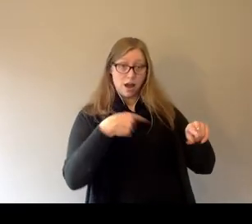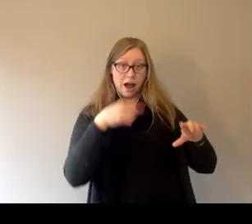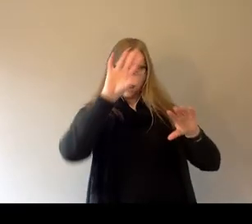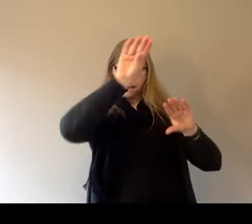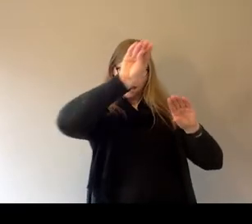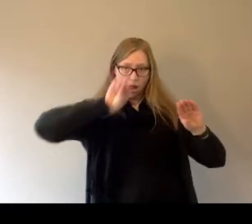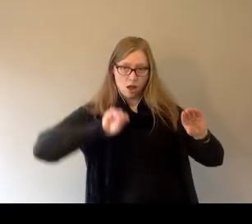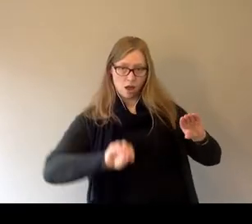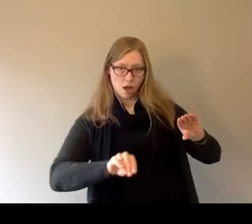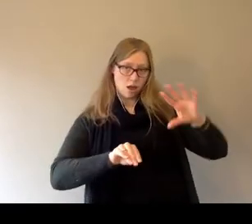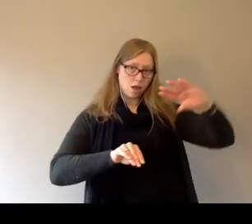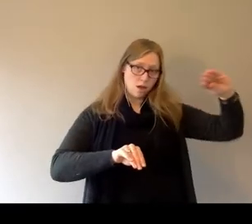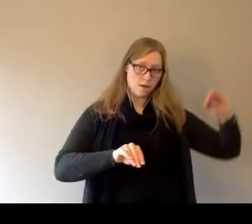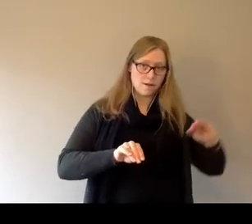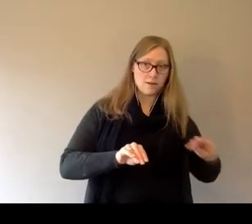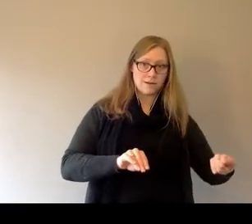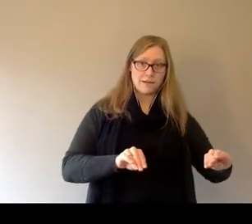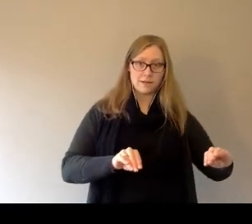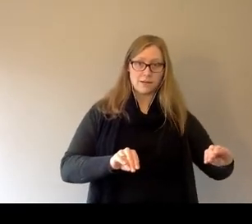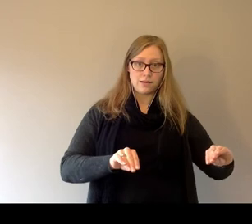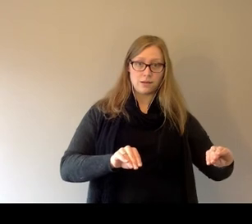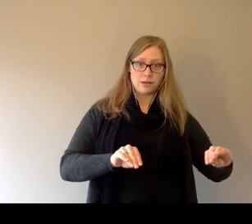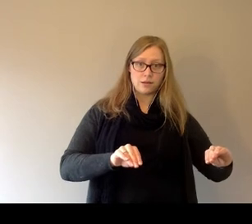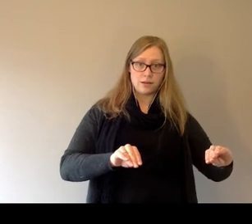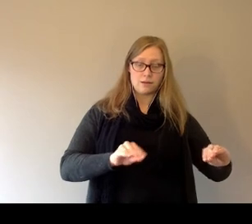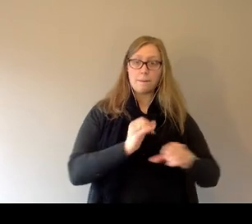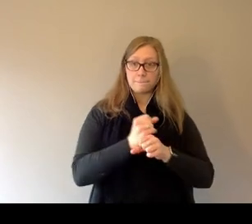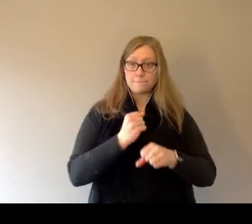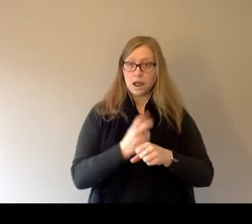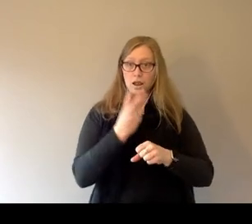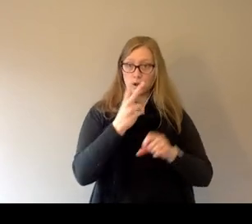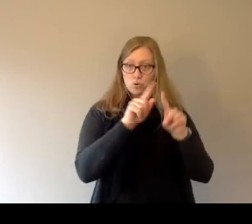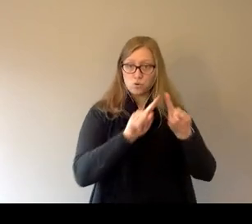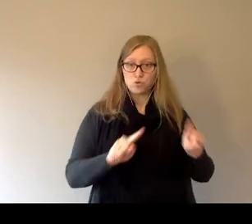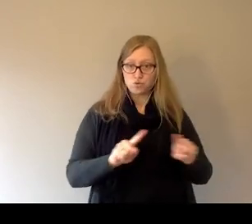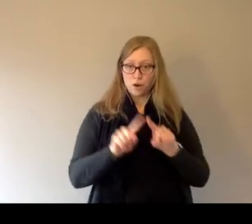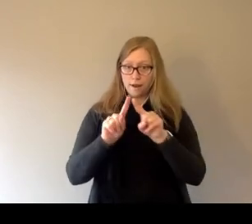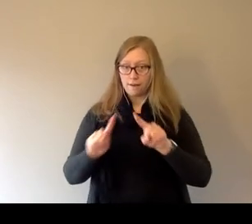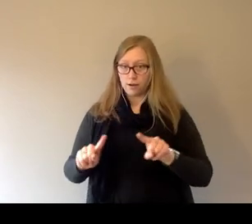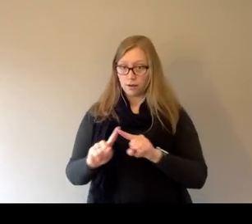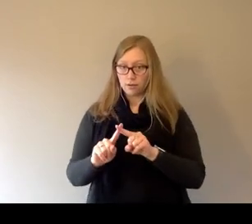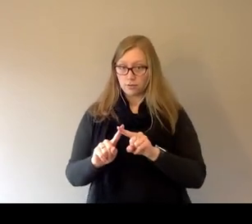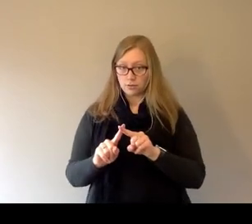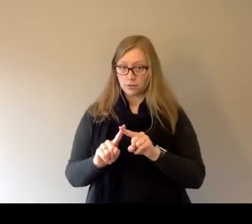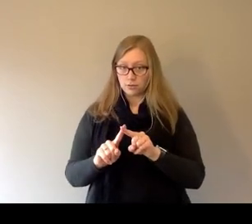triangle is going to be triangle ILM,